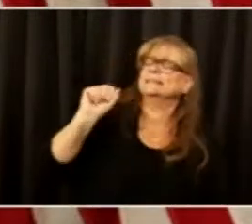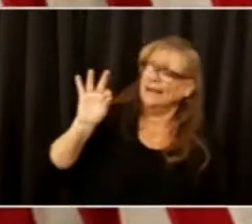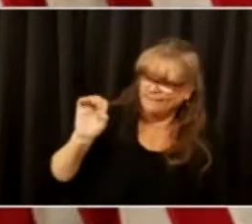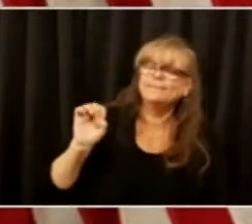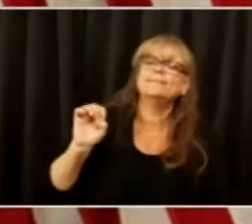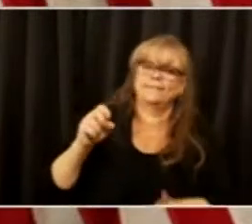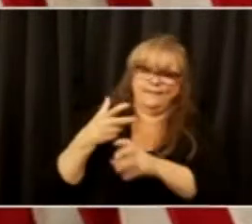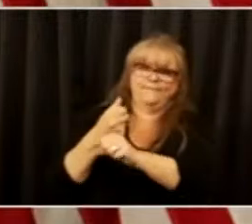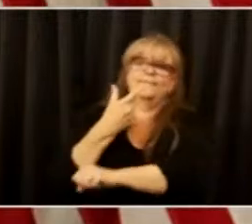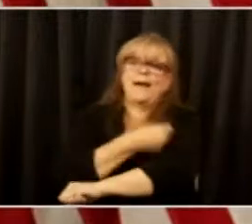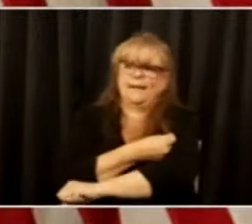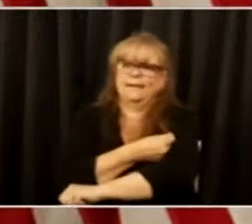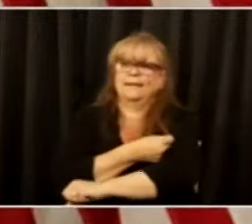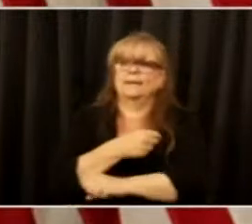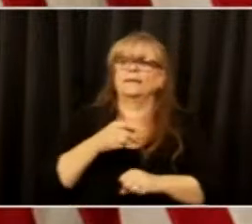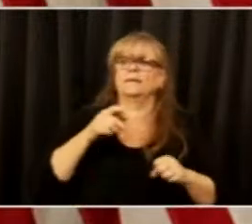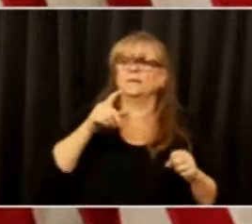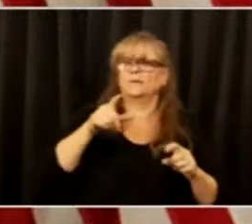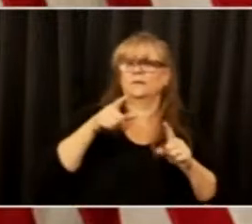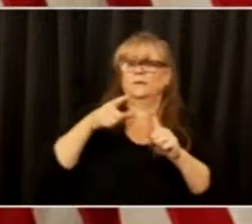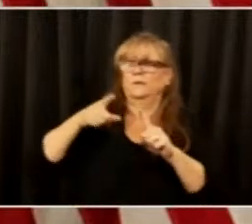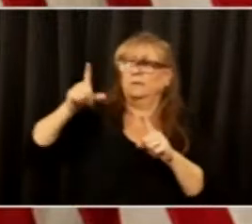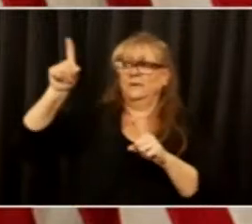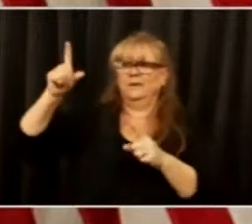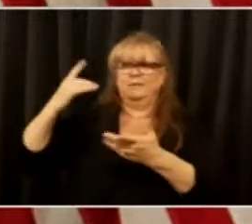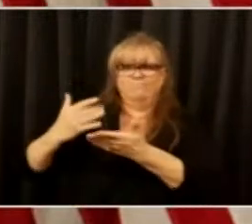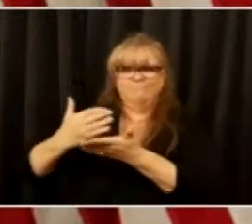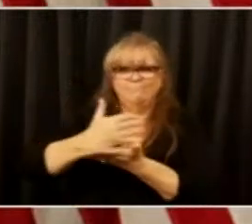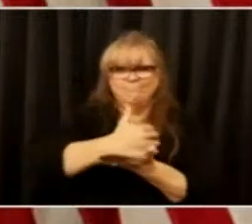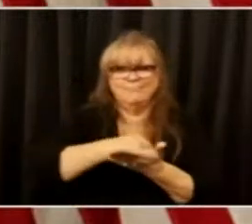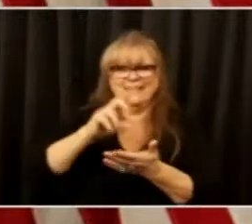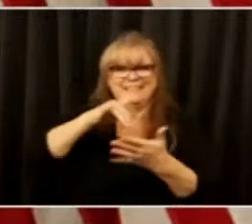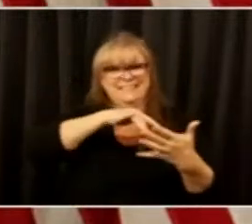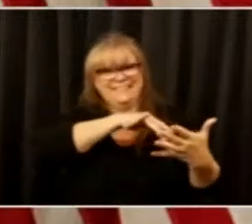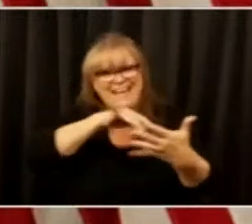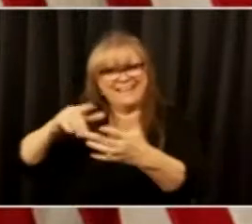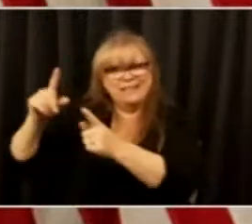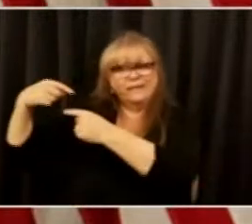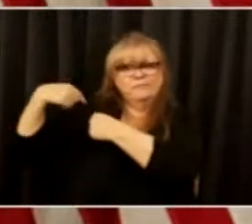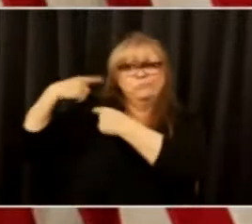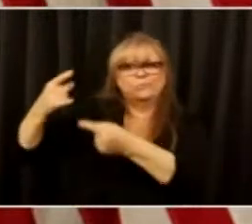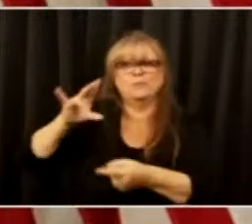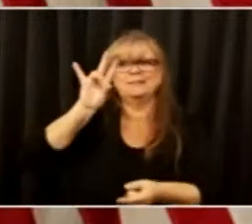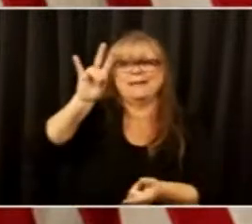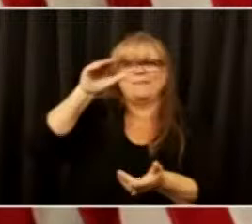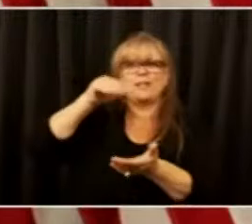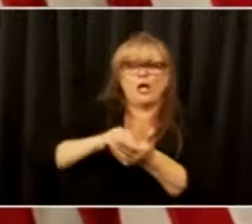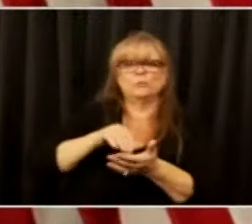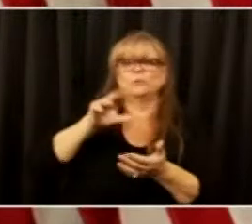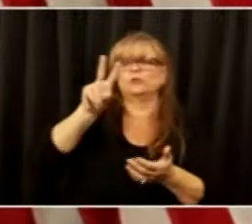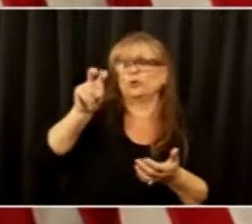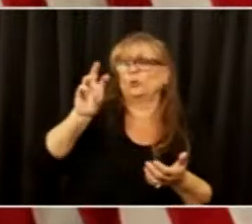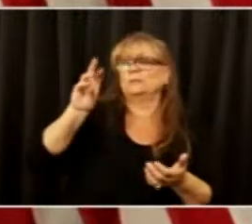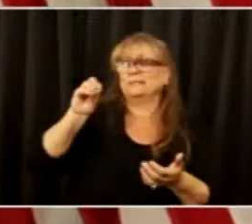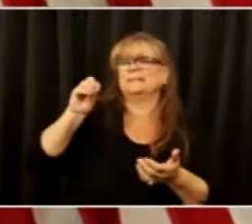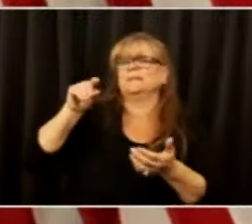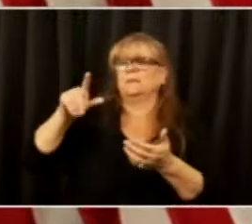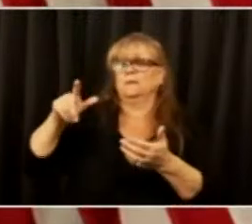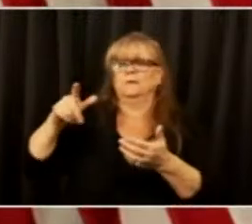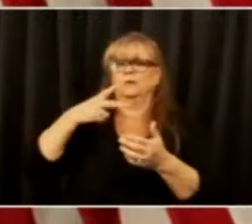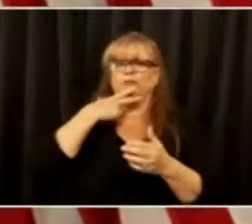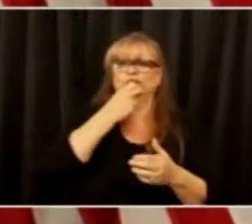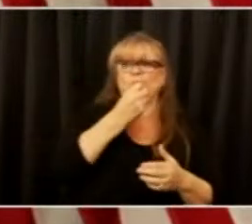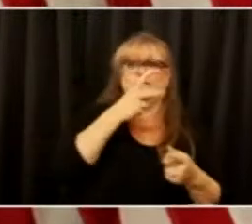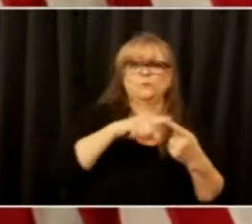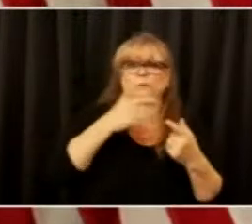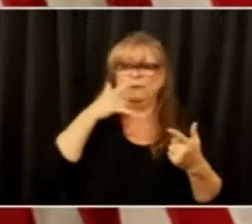really helped to make this decision, it was a study that looked at about 2,260 children who were aged 12 to 15 that